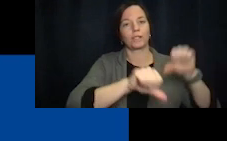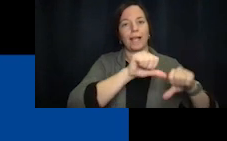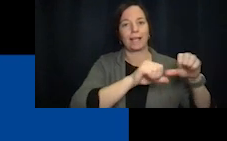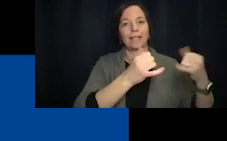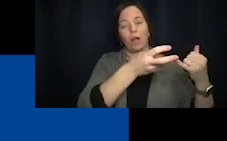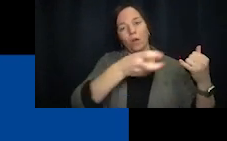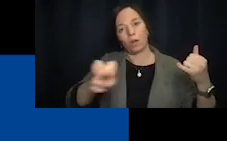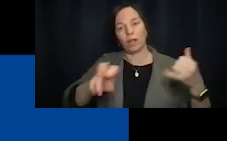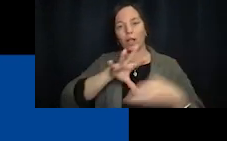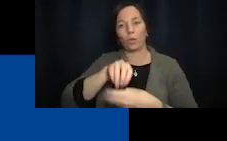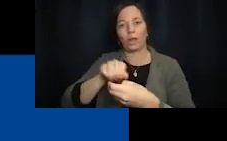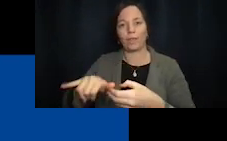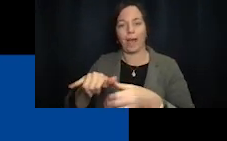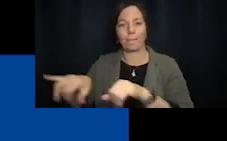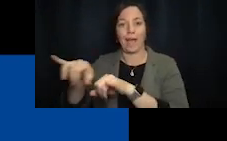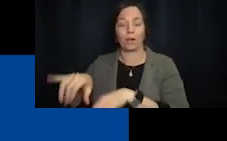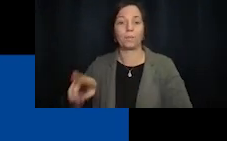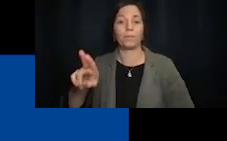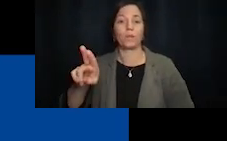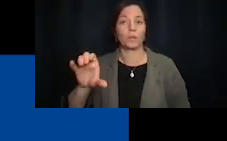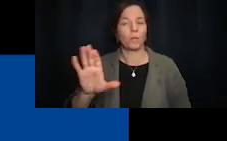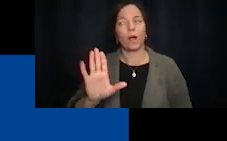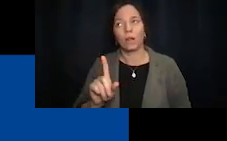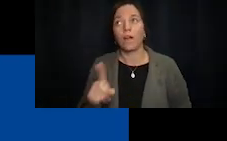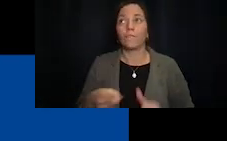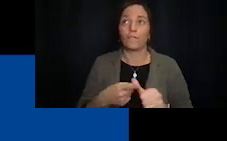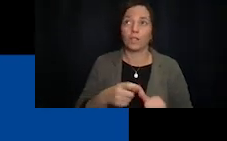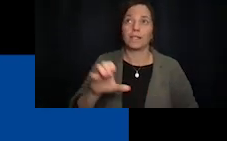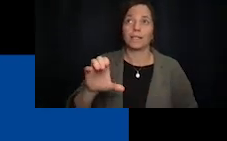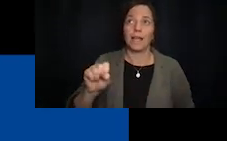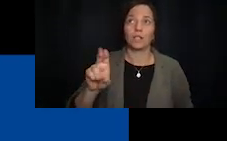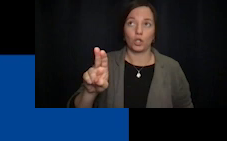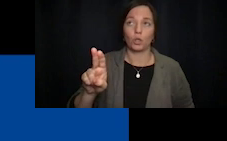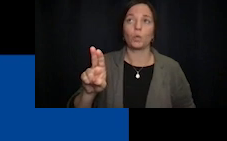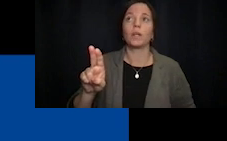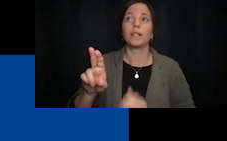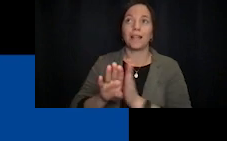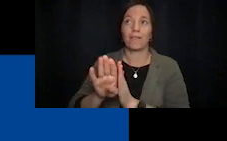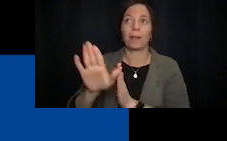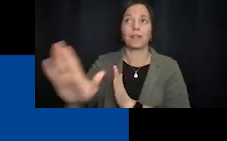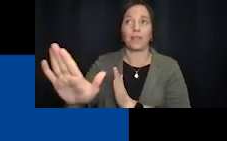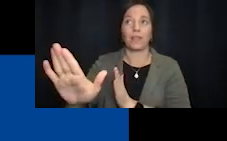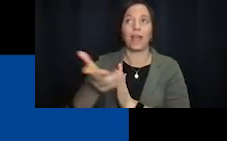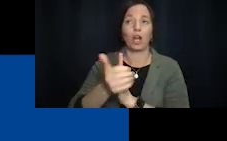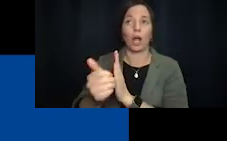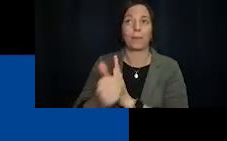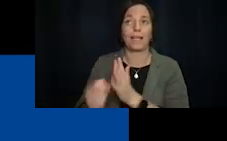pattern. UC, well, first CSU had their competencies developed when it was mandated